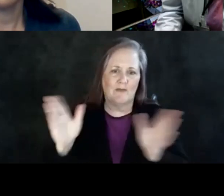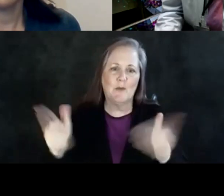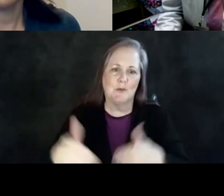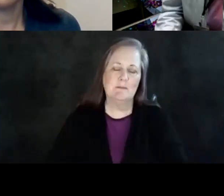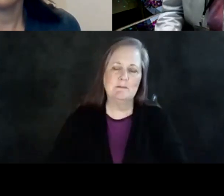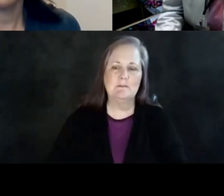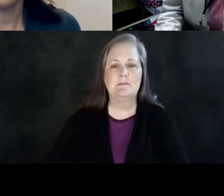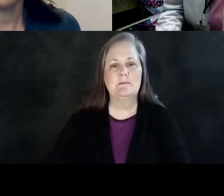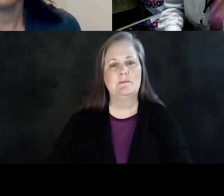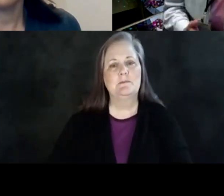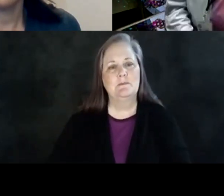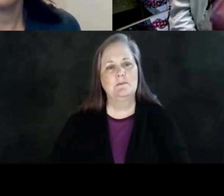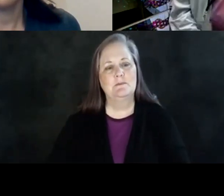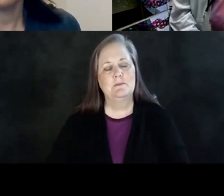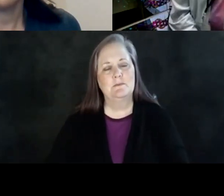Yeah,